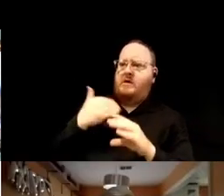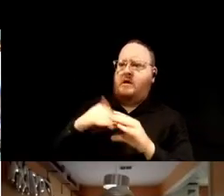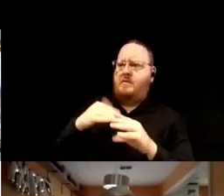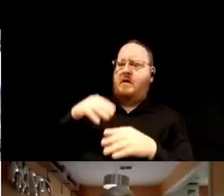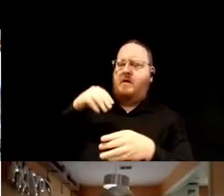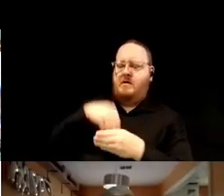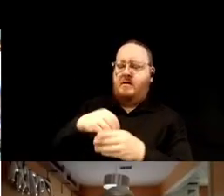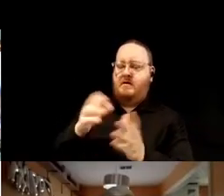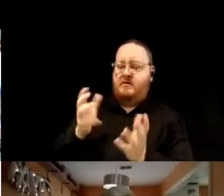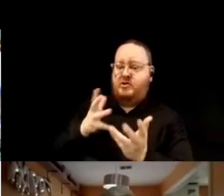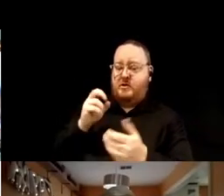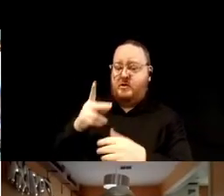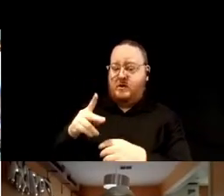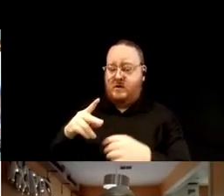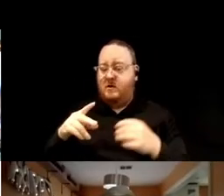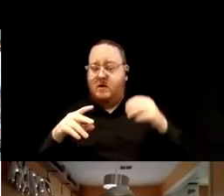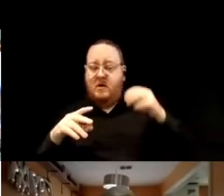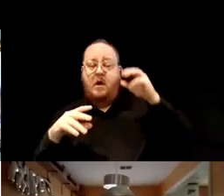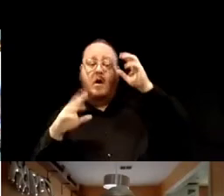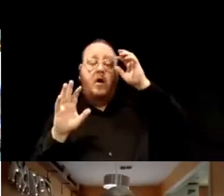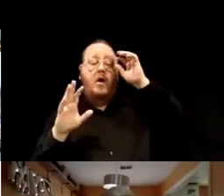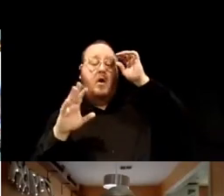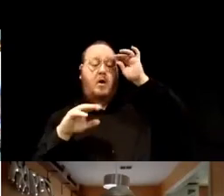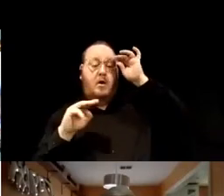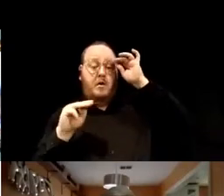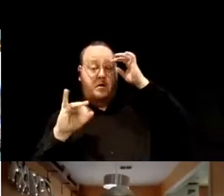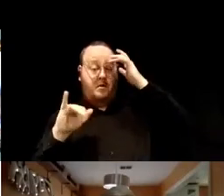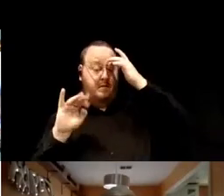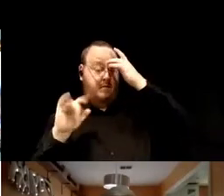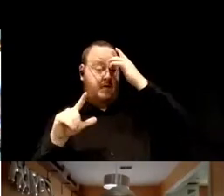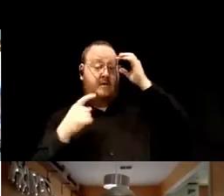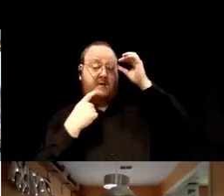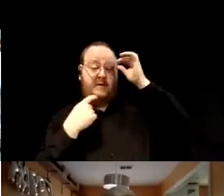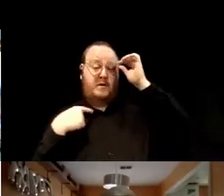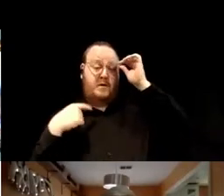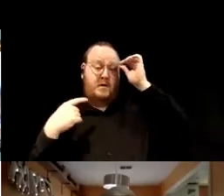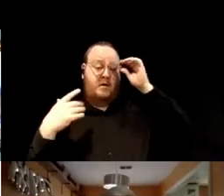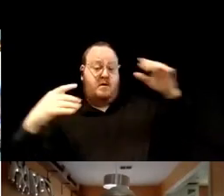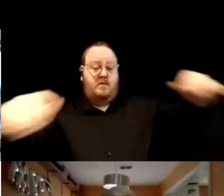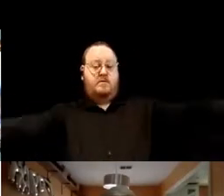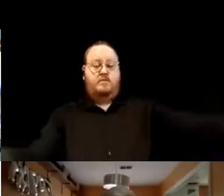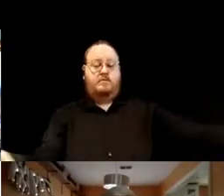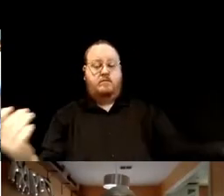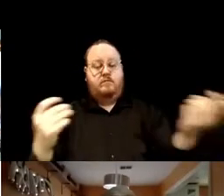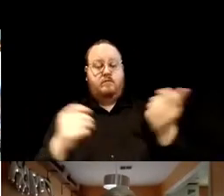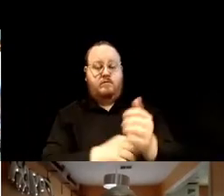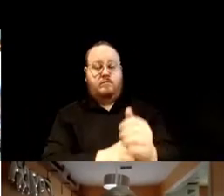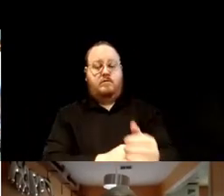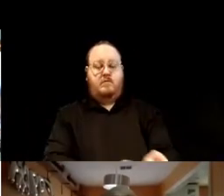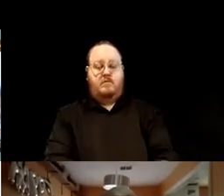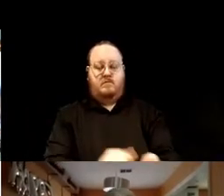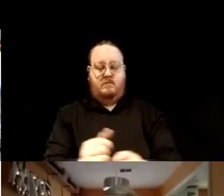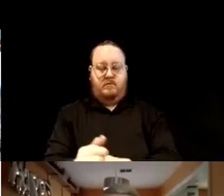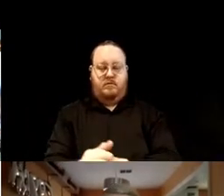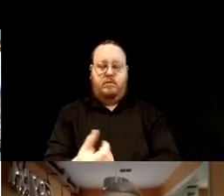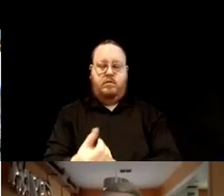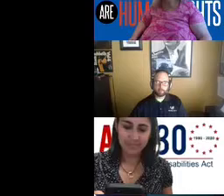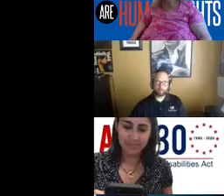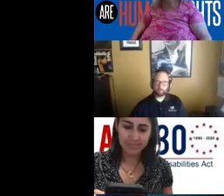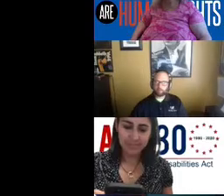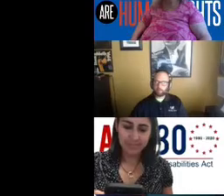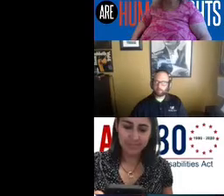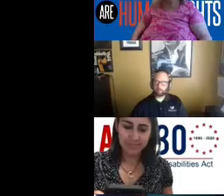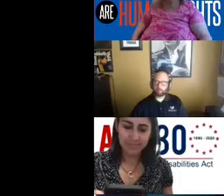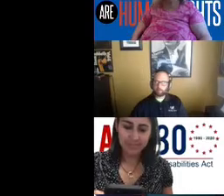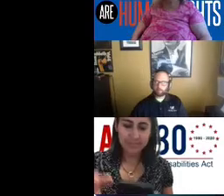one file though, because I wanted to kind of show that feature as well. So let me share this first.